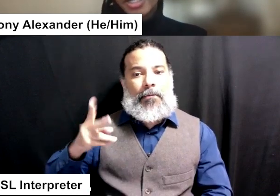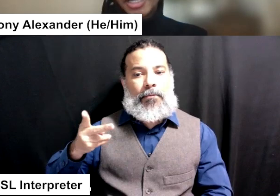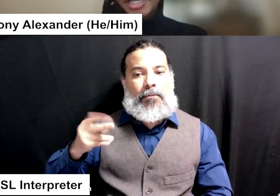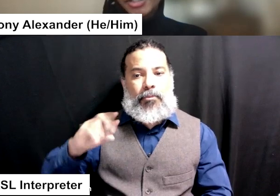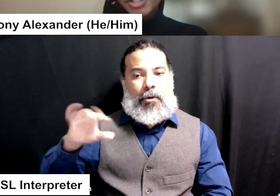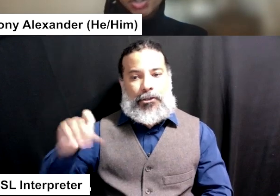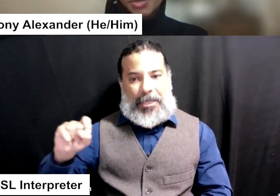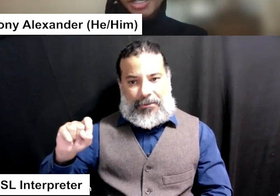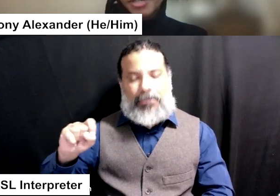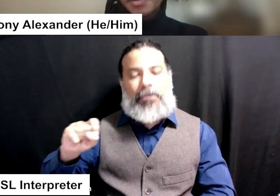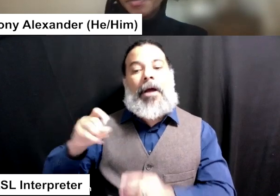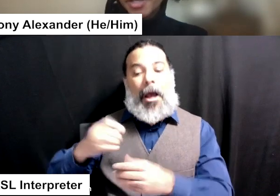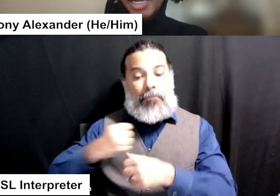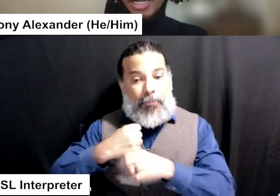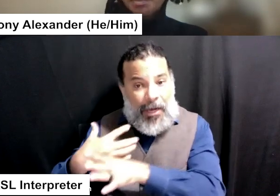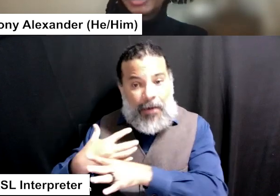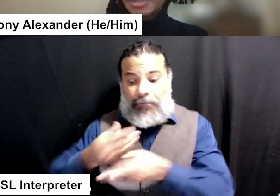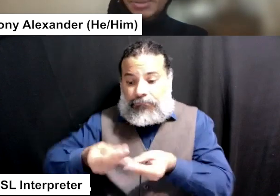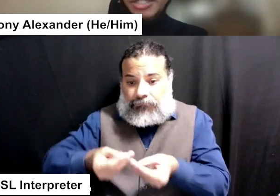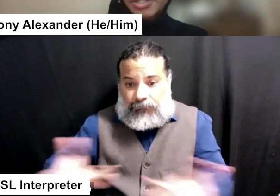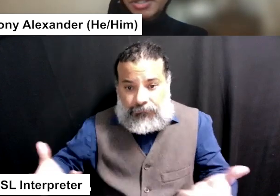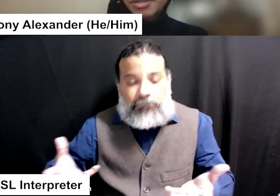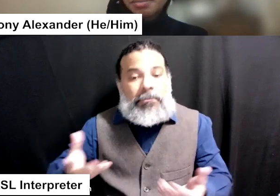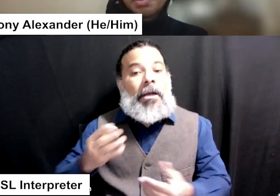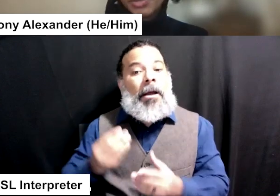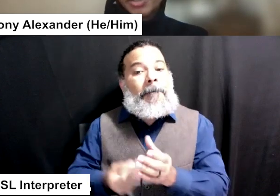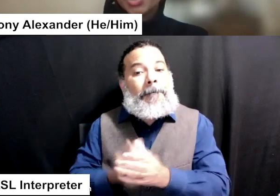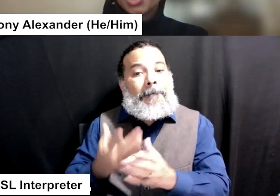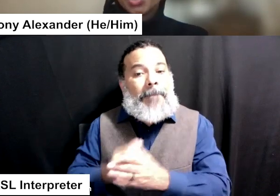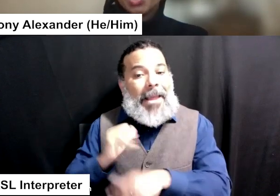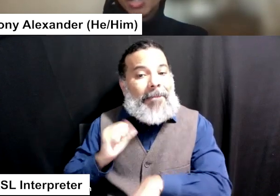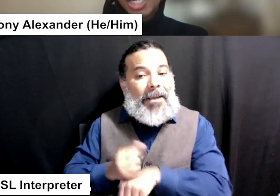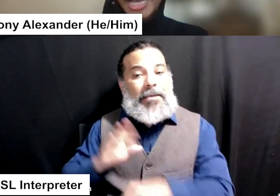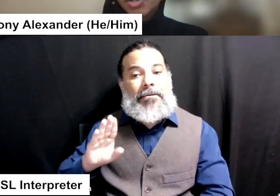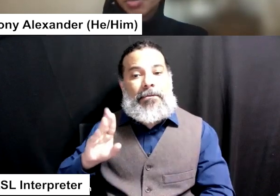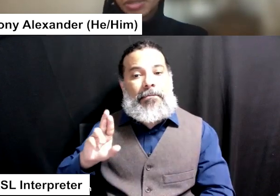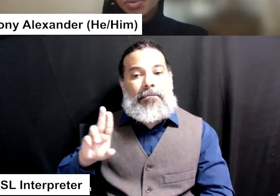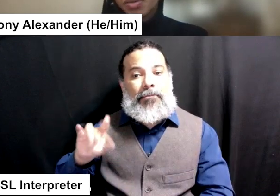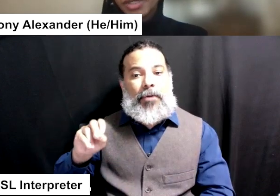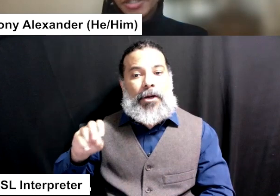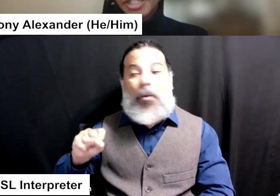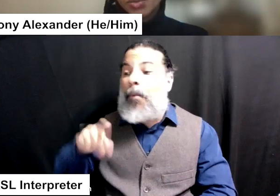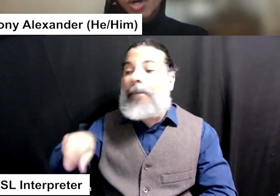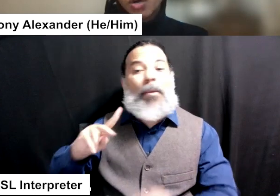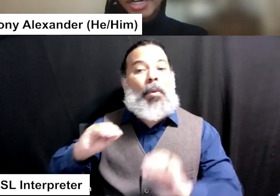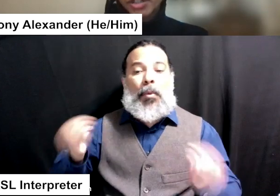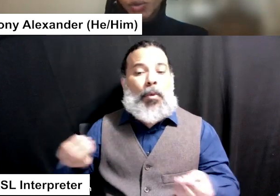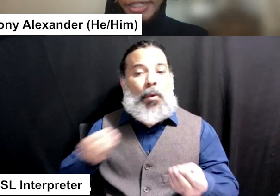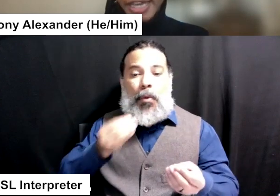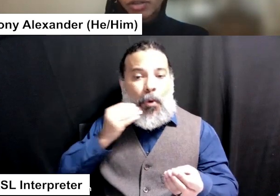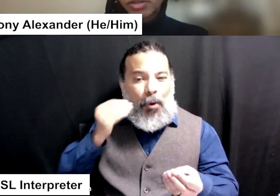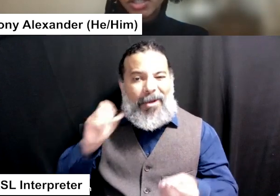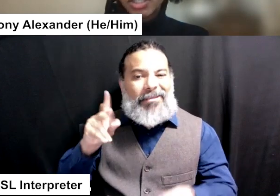prepared and distributed plant-based burritos to unhoused people in Skid Row and